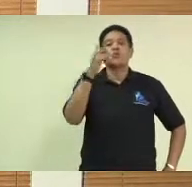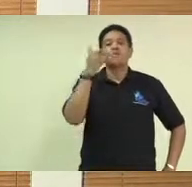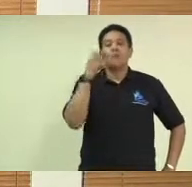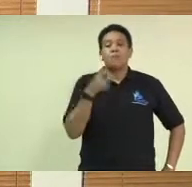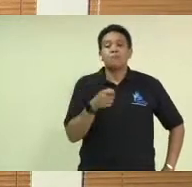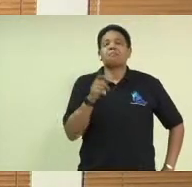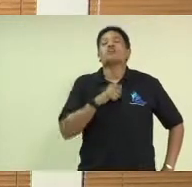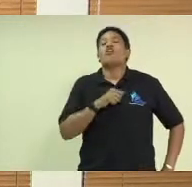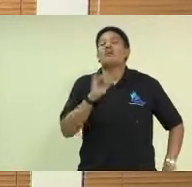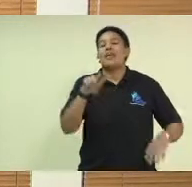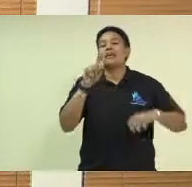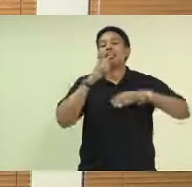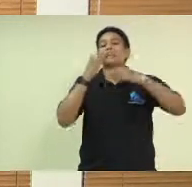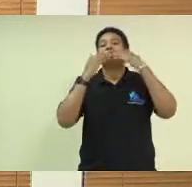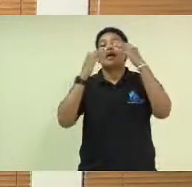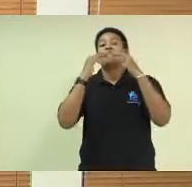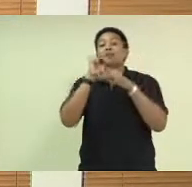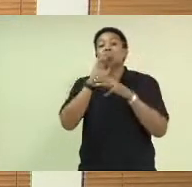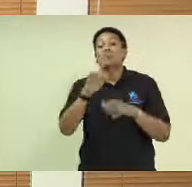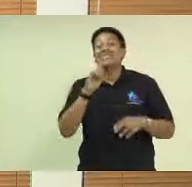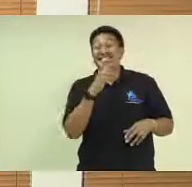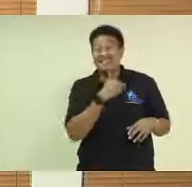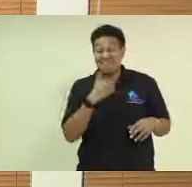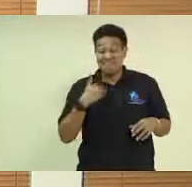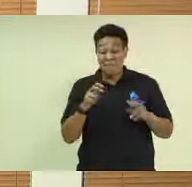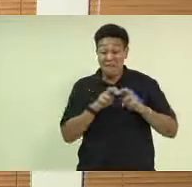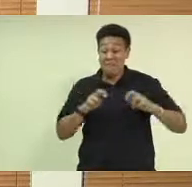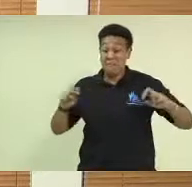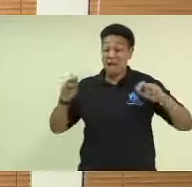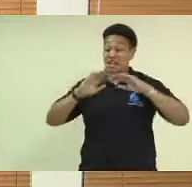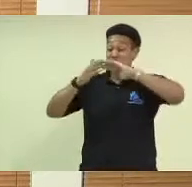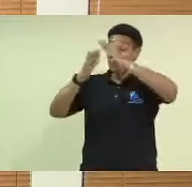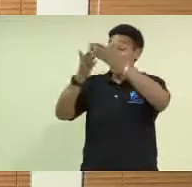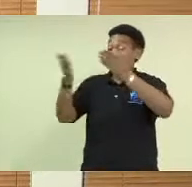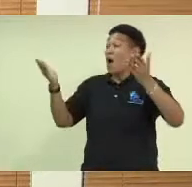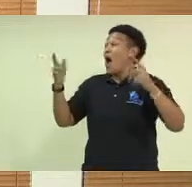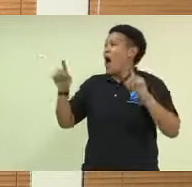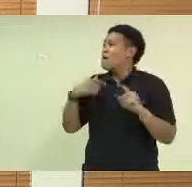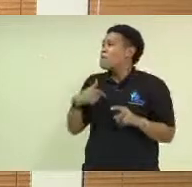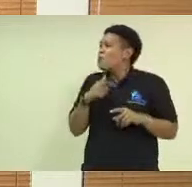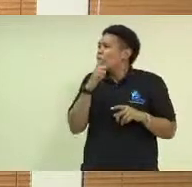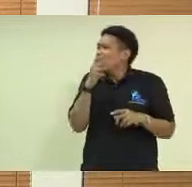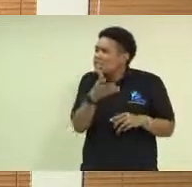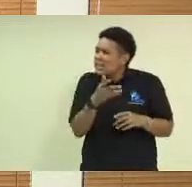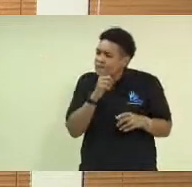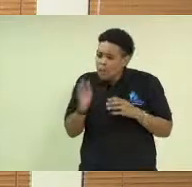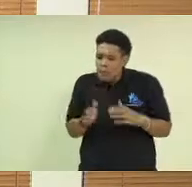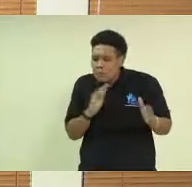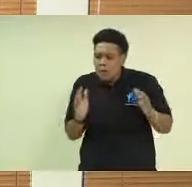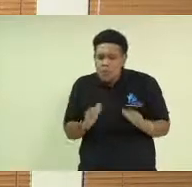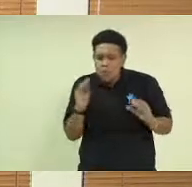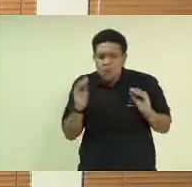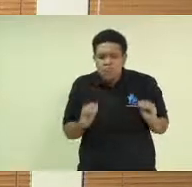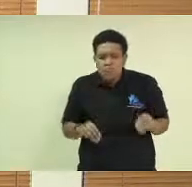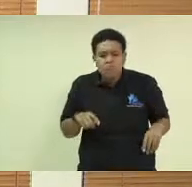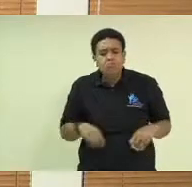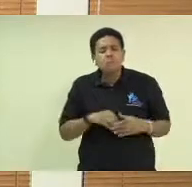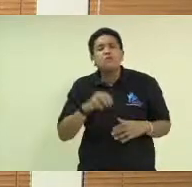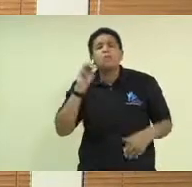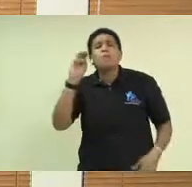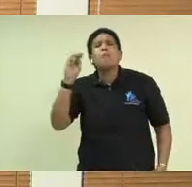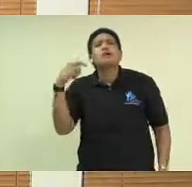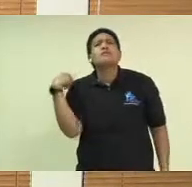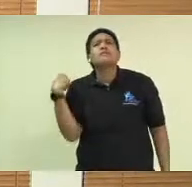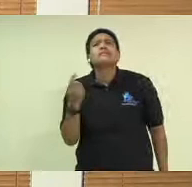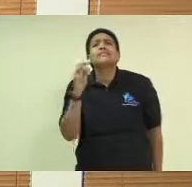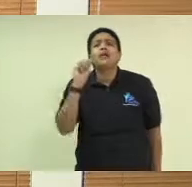panel, and to the press in general and the wider Jamaica. We have been preparing here in Montego Bay